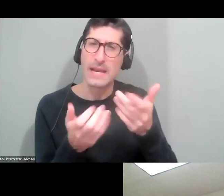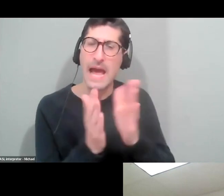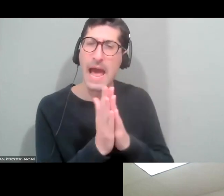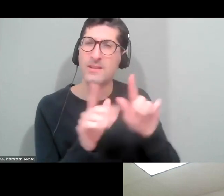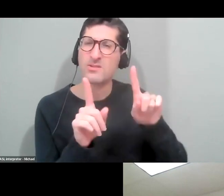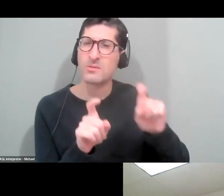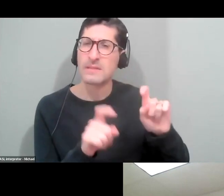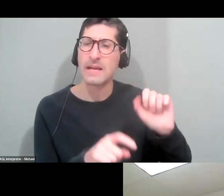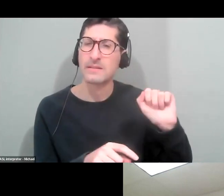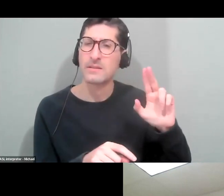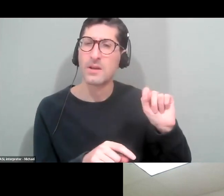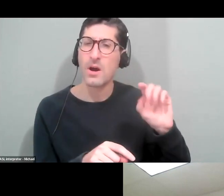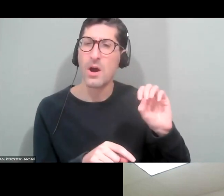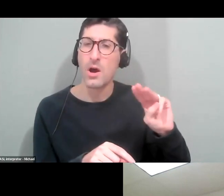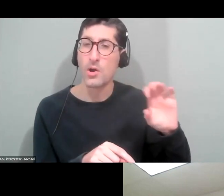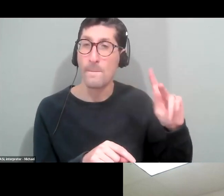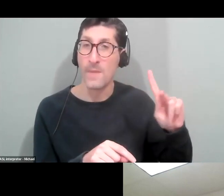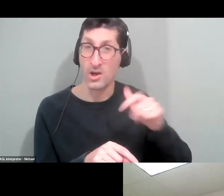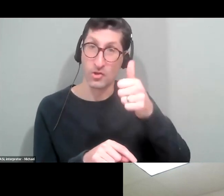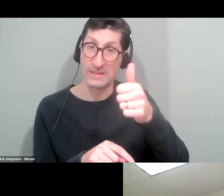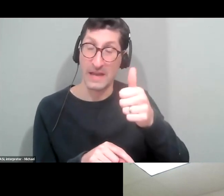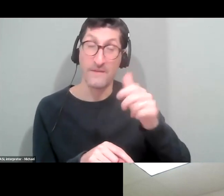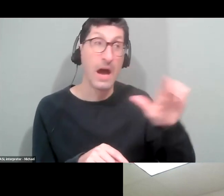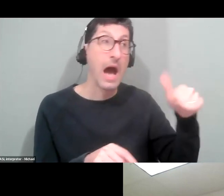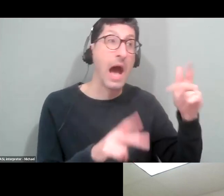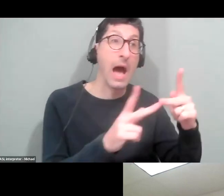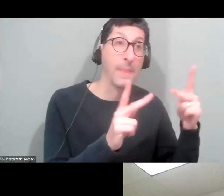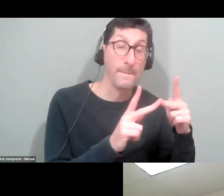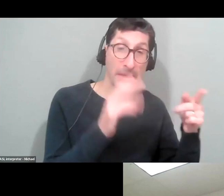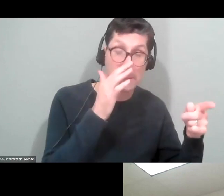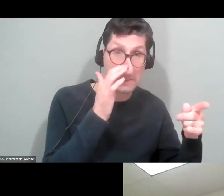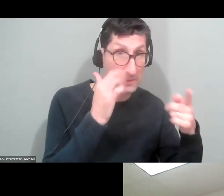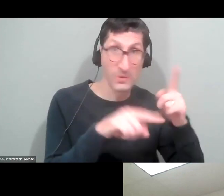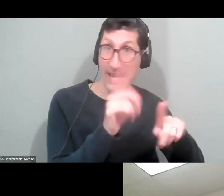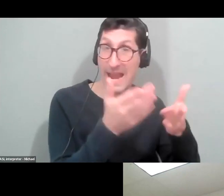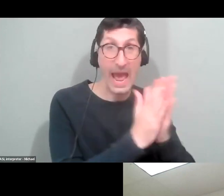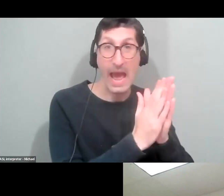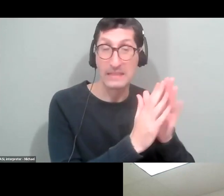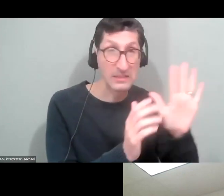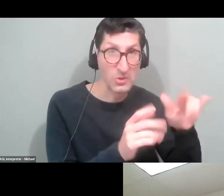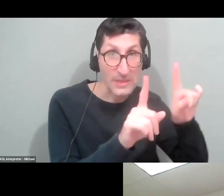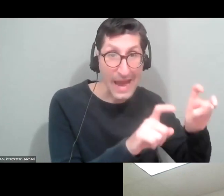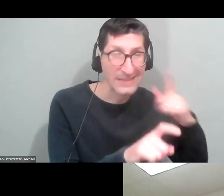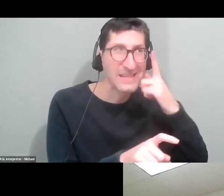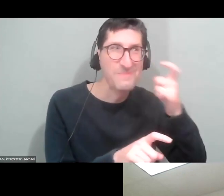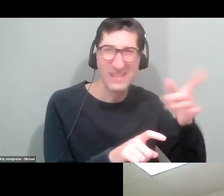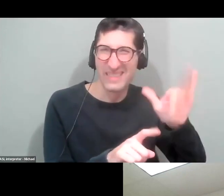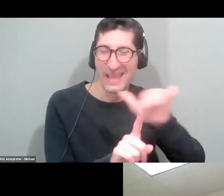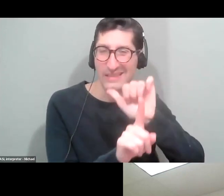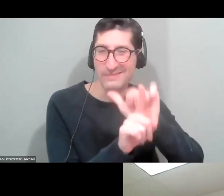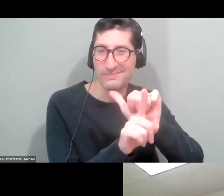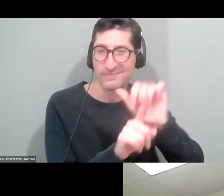that at any other polling location because I'm pretty sure they'll flag it for fraud. Yeah,